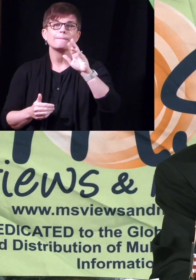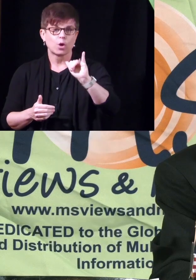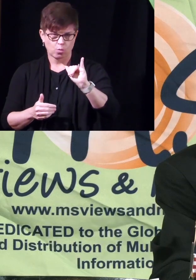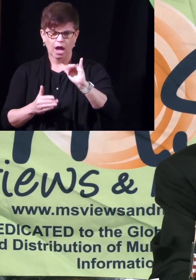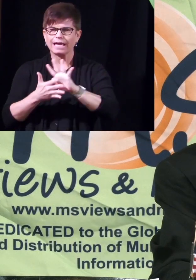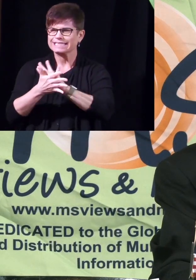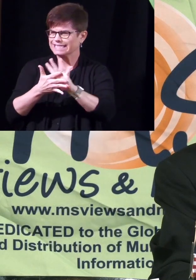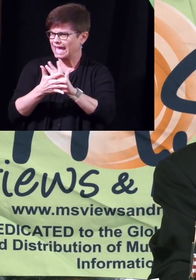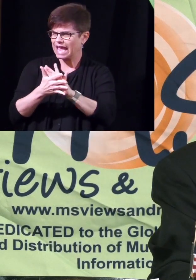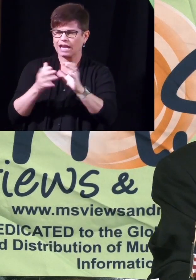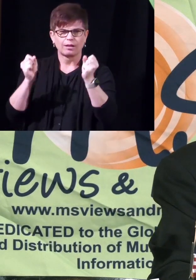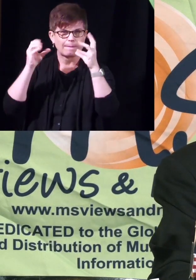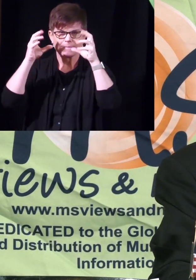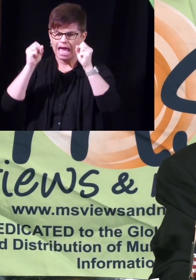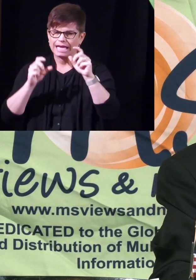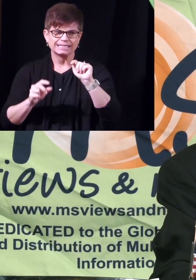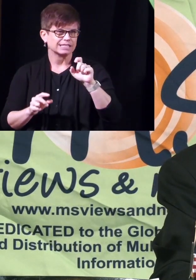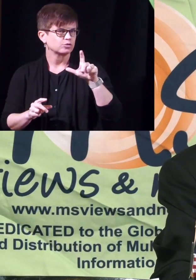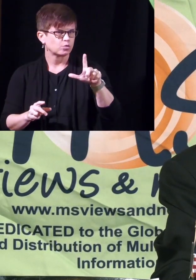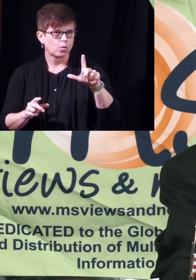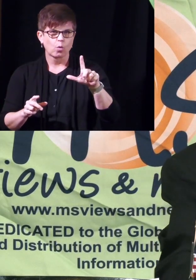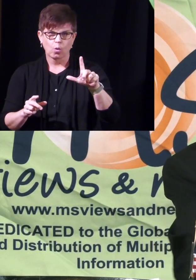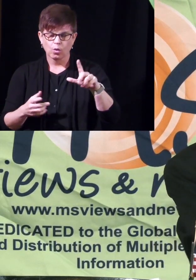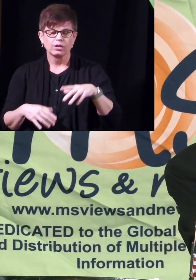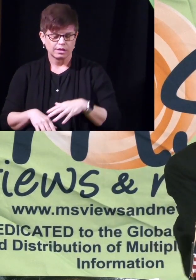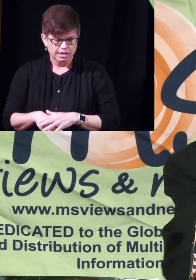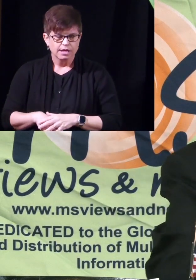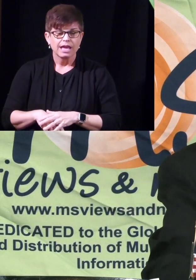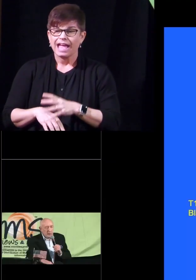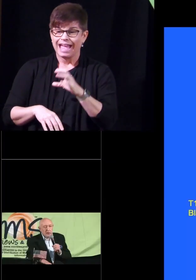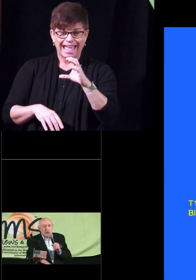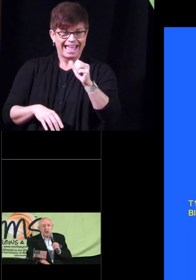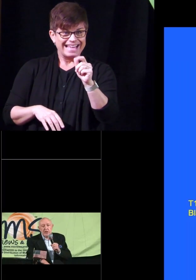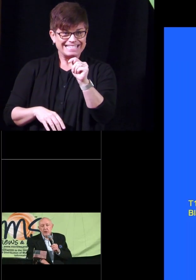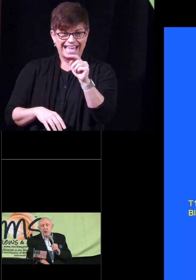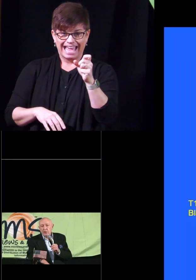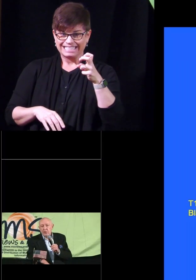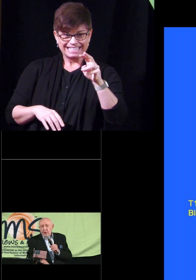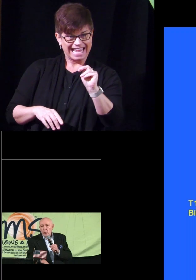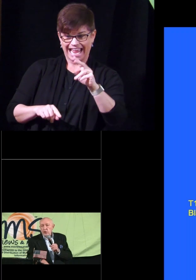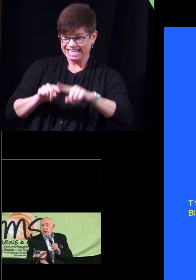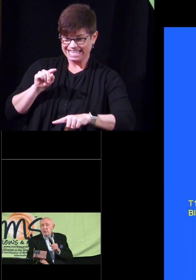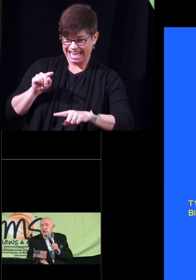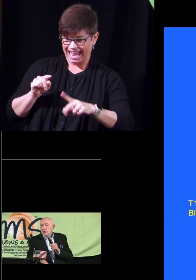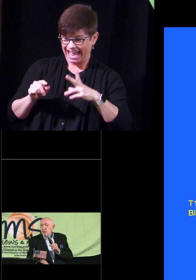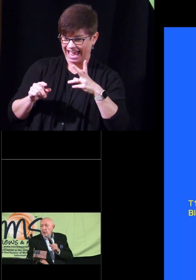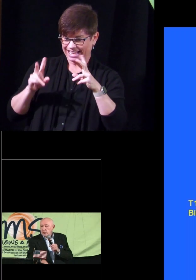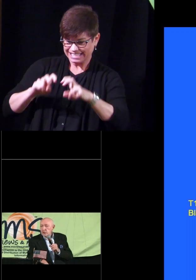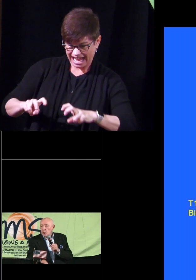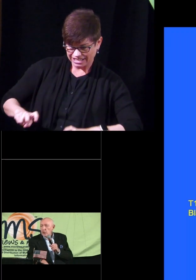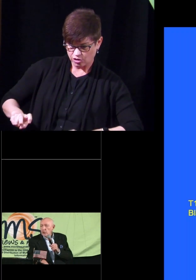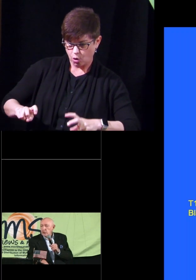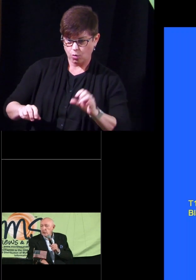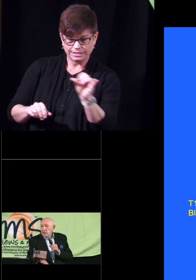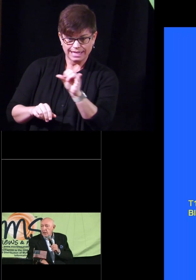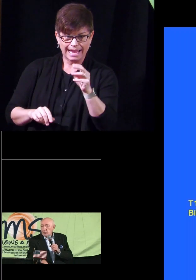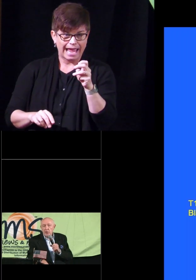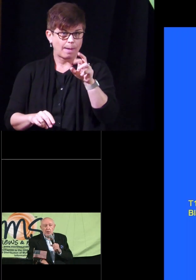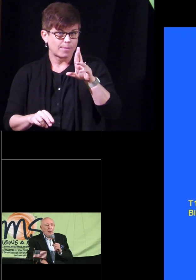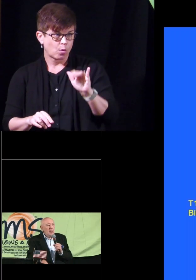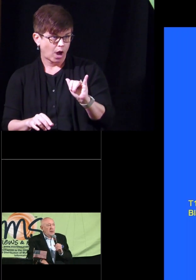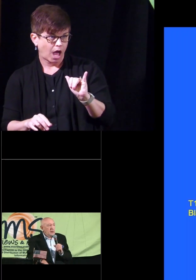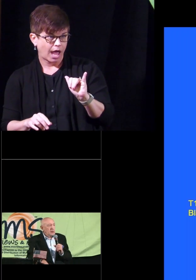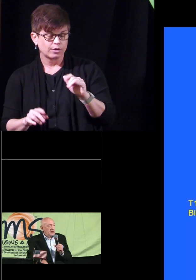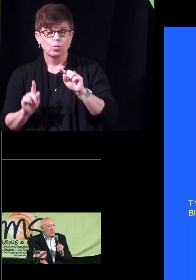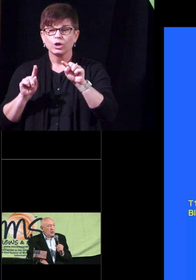allowed us to diagnose MS because CAT scans don't. And if you look at the scan on top, it says T2 with flare. When you go and see your neurologist and you want to look at your